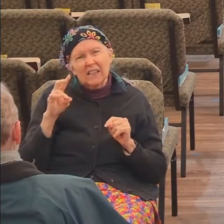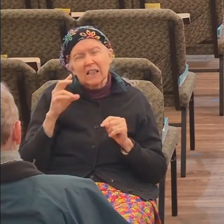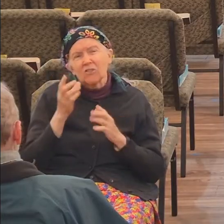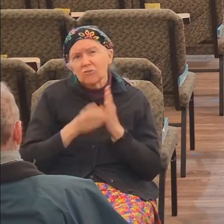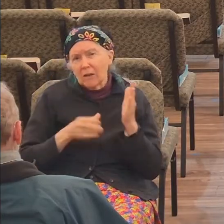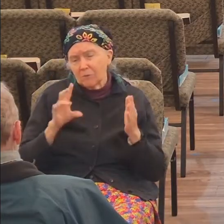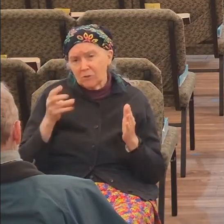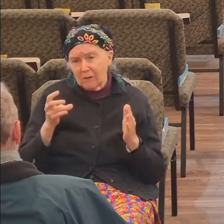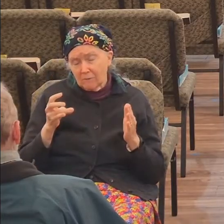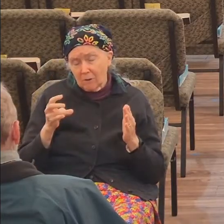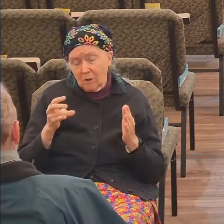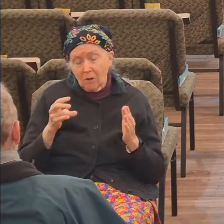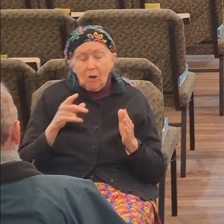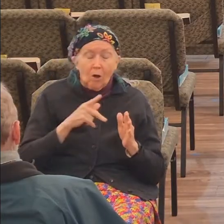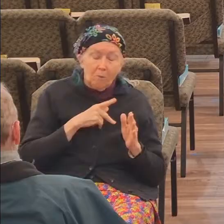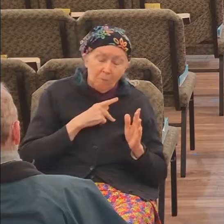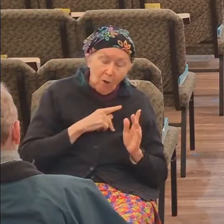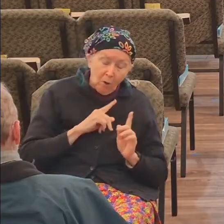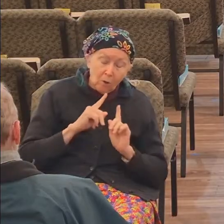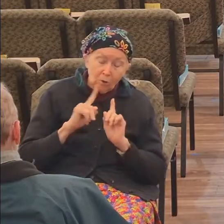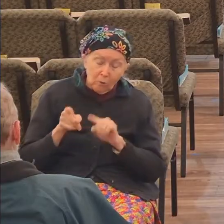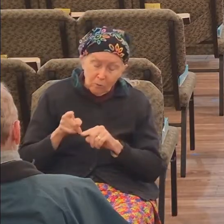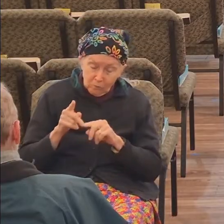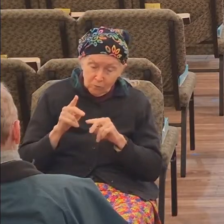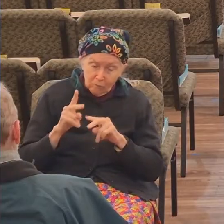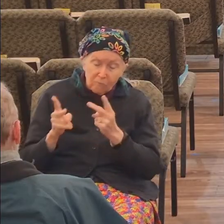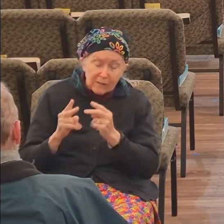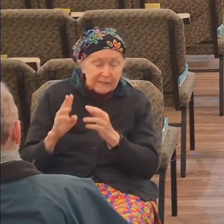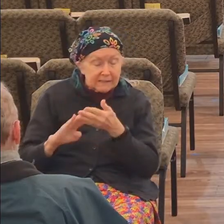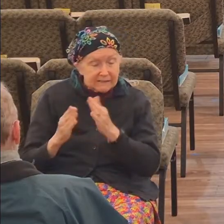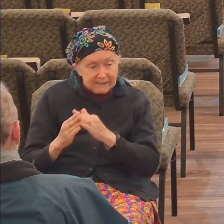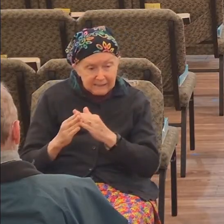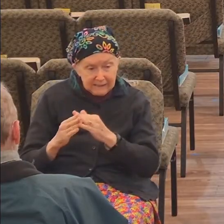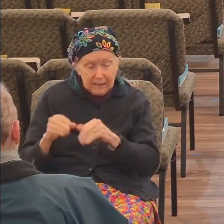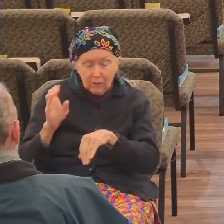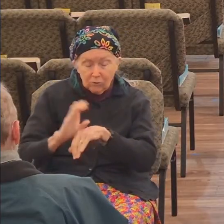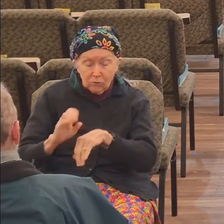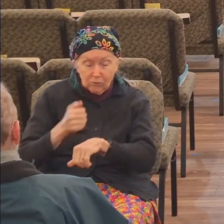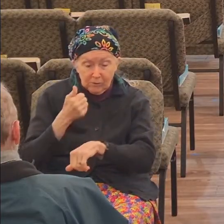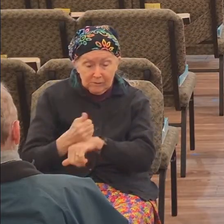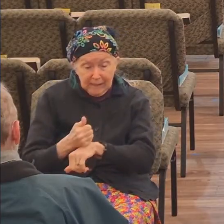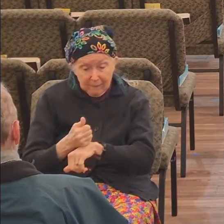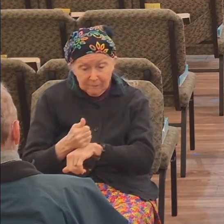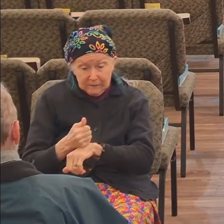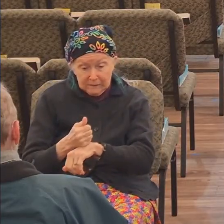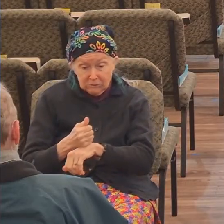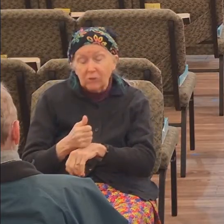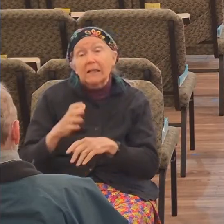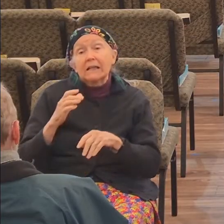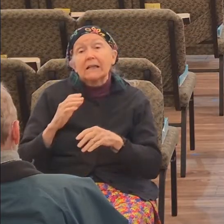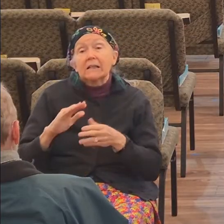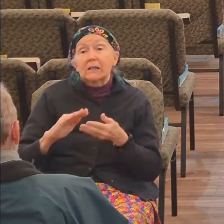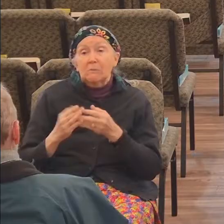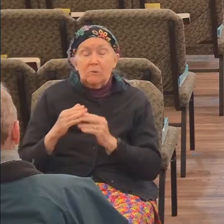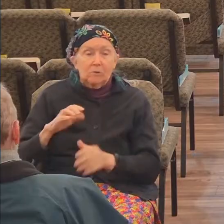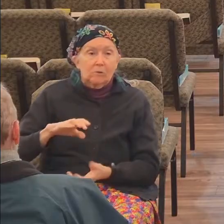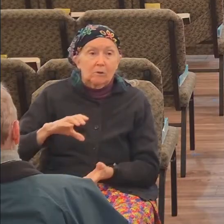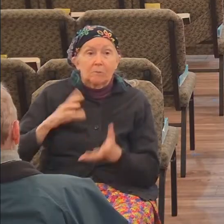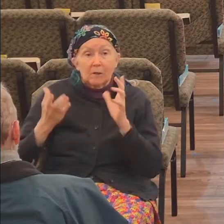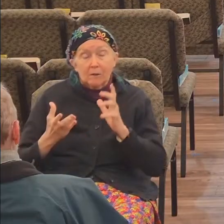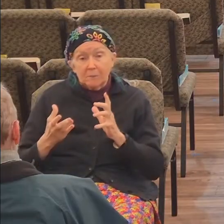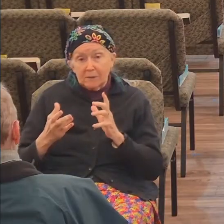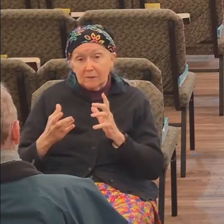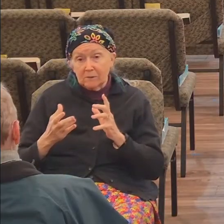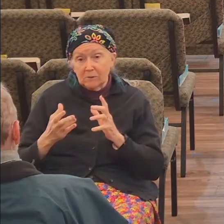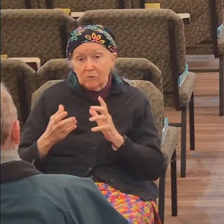the church was established, and then the whole disruption within the community, and Paul leaves and goes to Berea. Those Jews in the community follow Paul